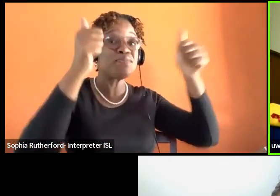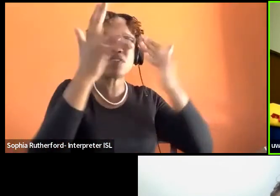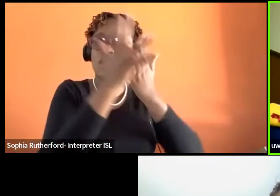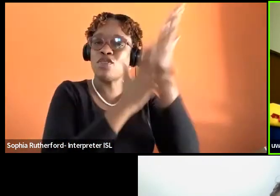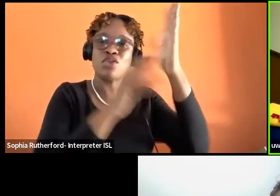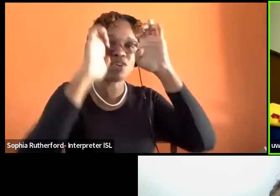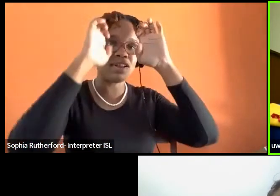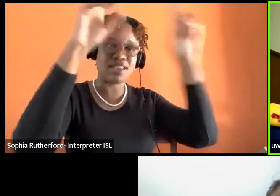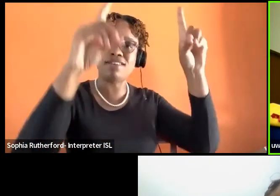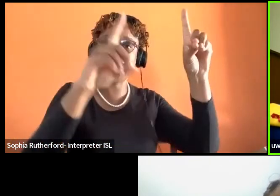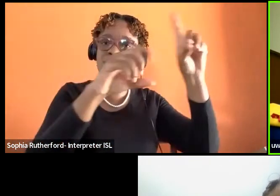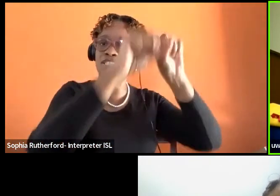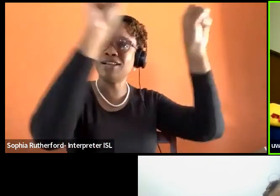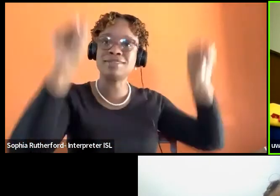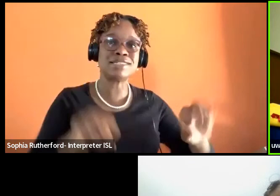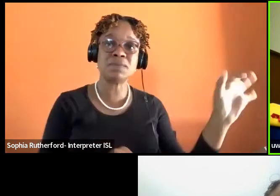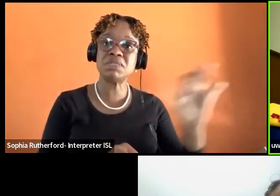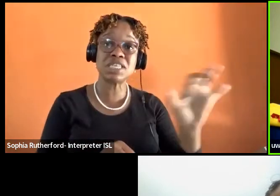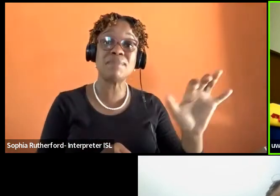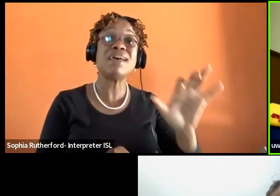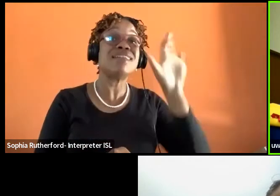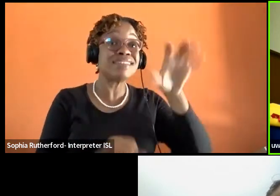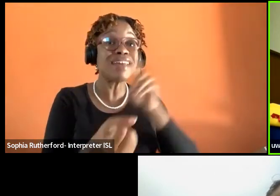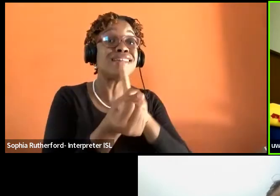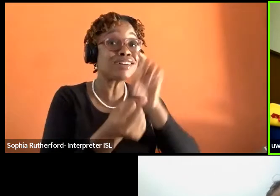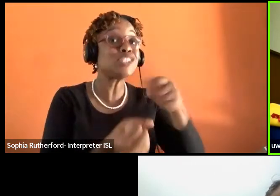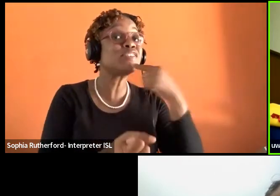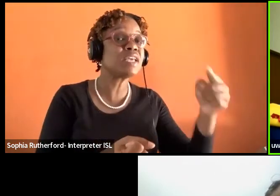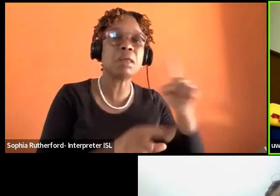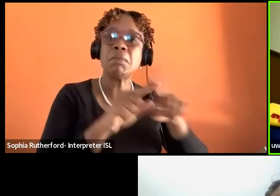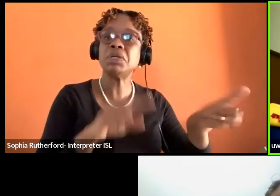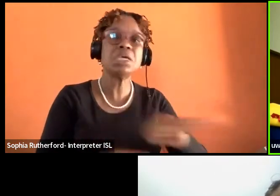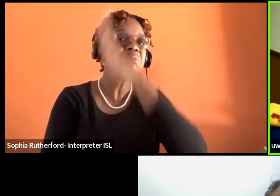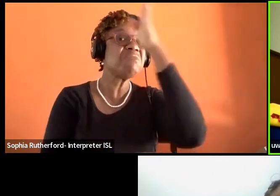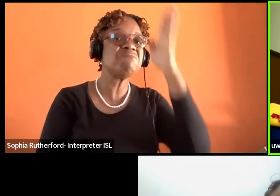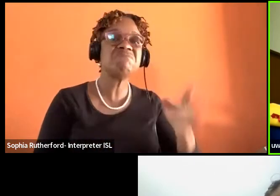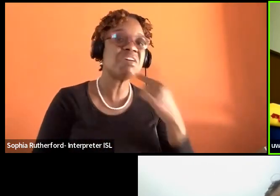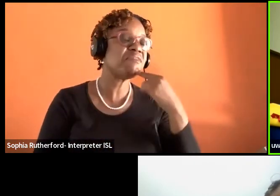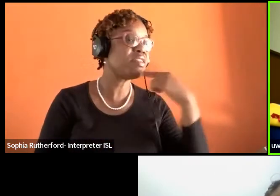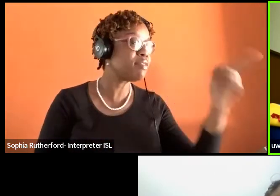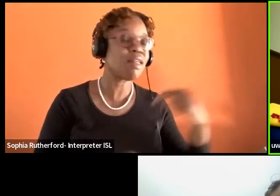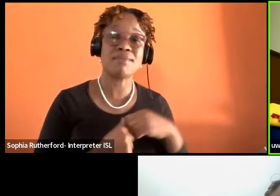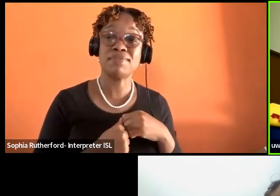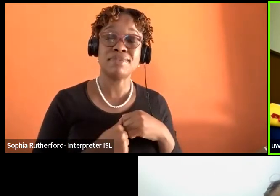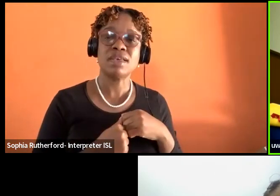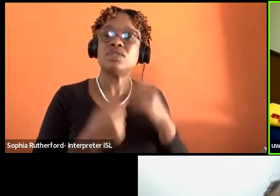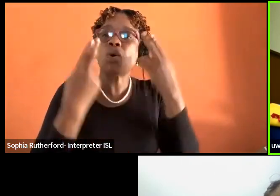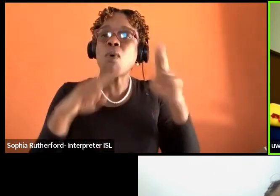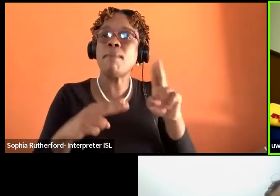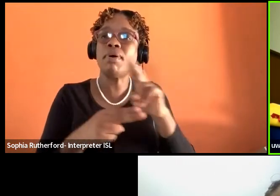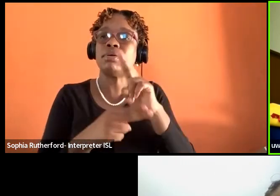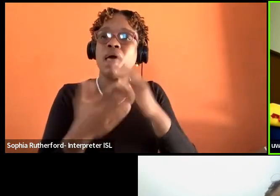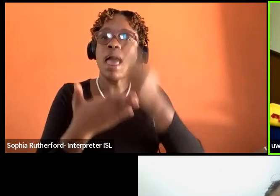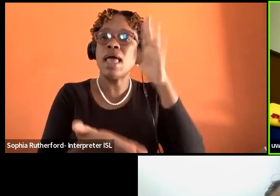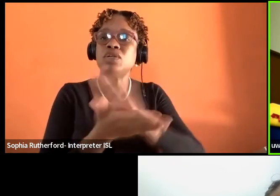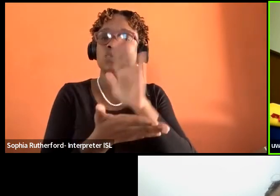system. It never happened that I graduated from high school without a single subject.